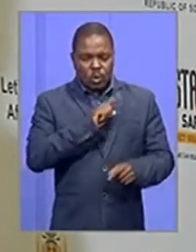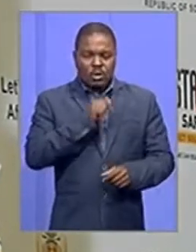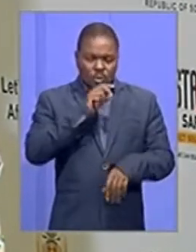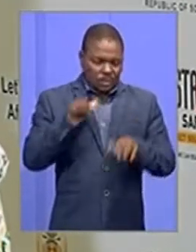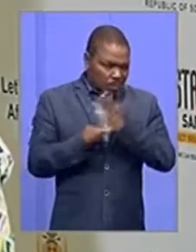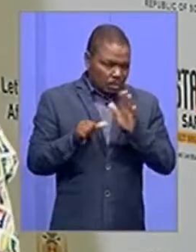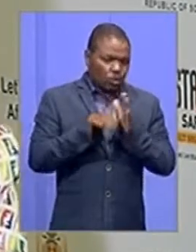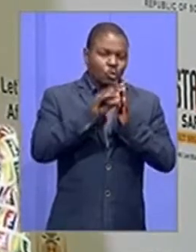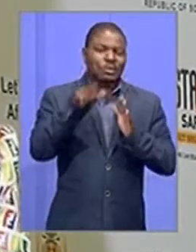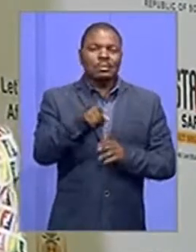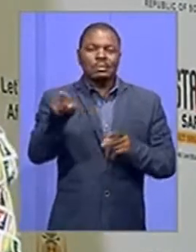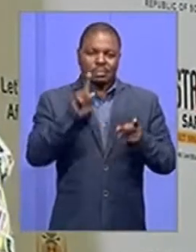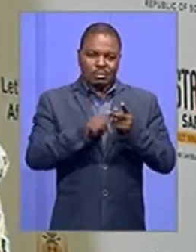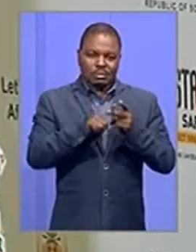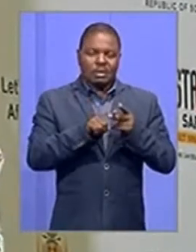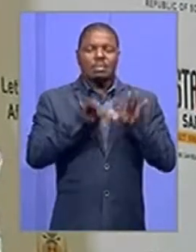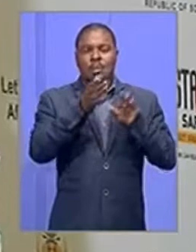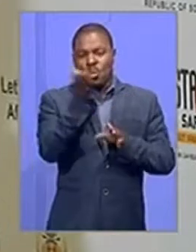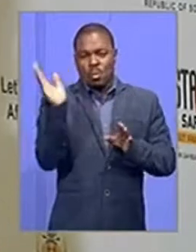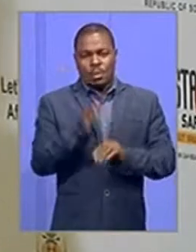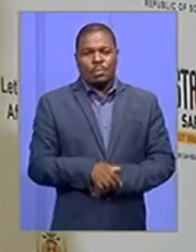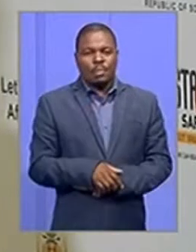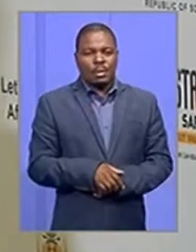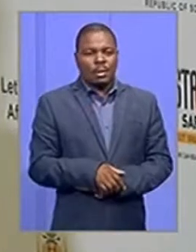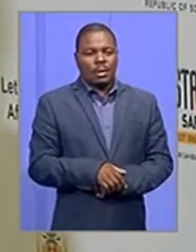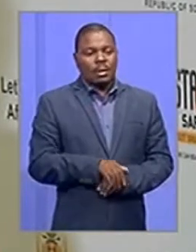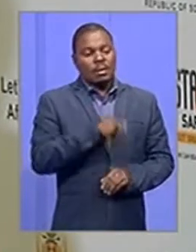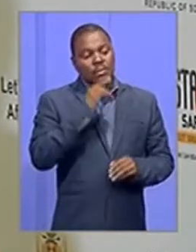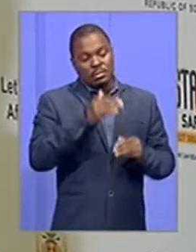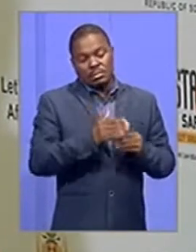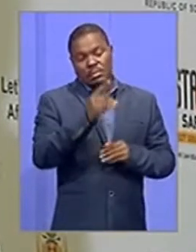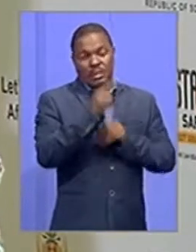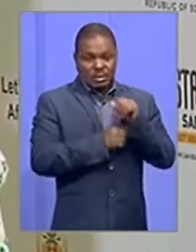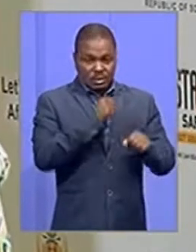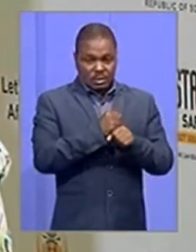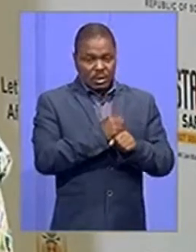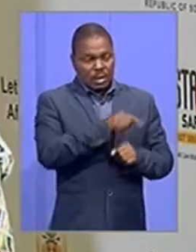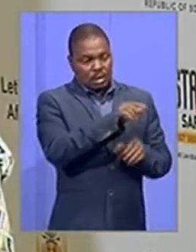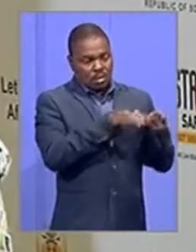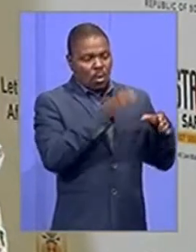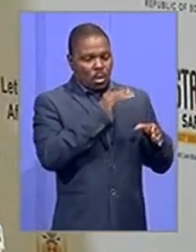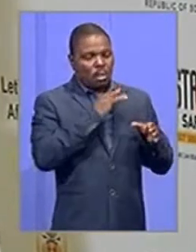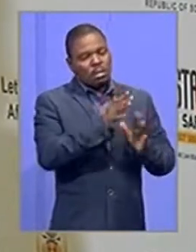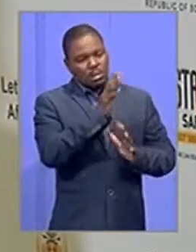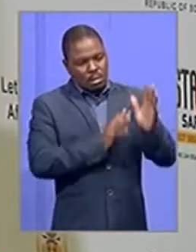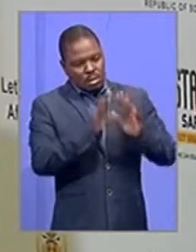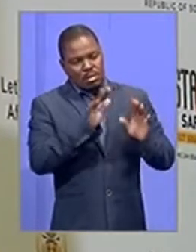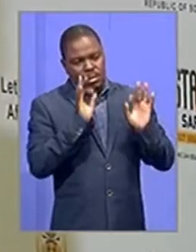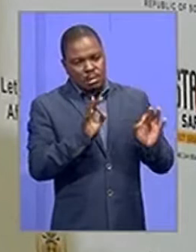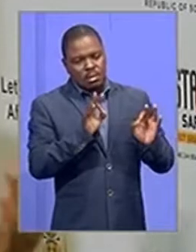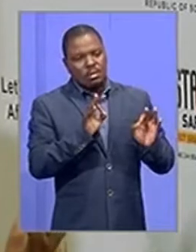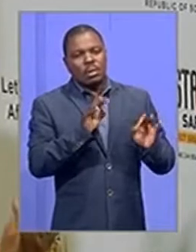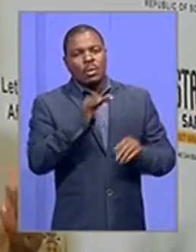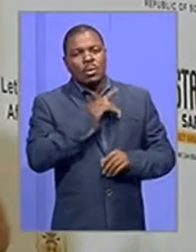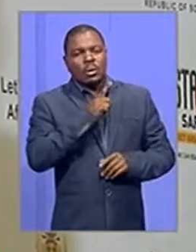public in general. I do expect the AG at some stage next year they will give us fruitless expenditure because we